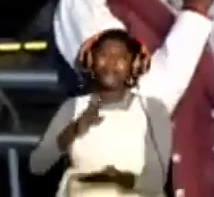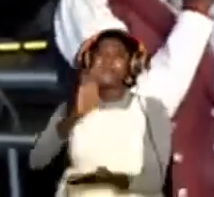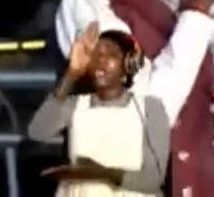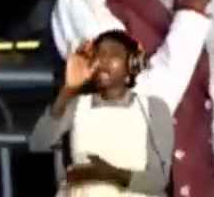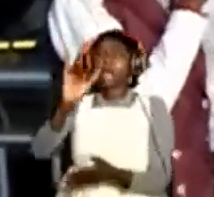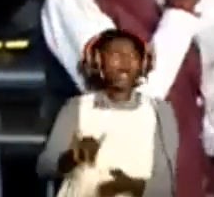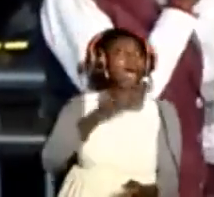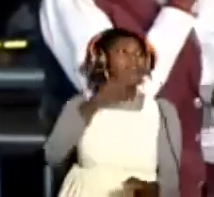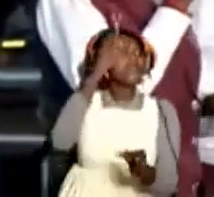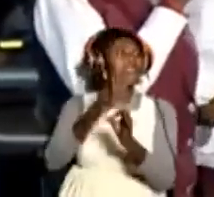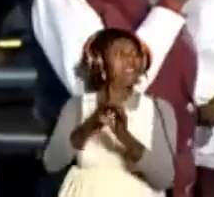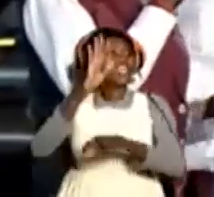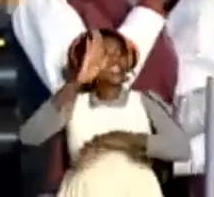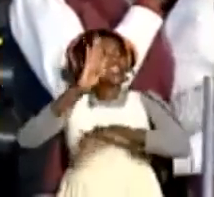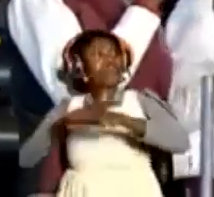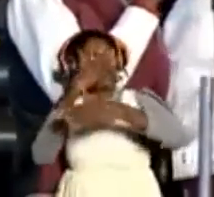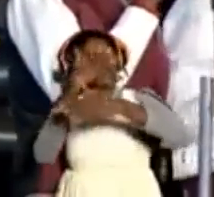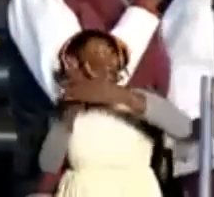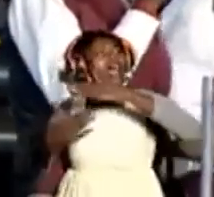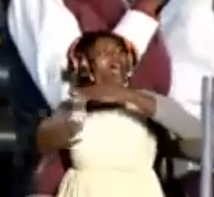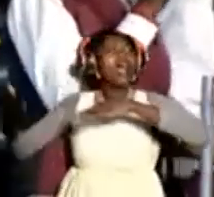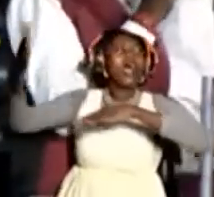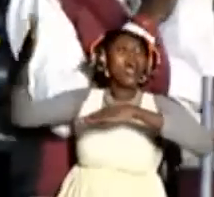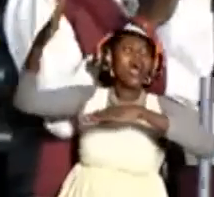As the Lord is calling you today,